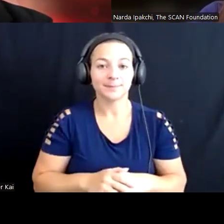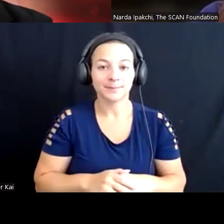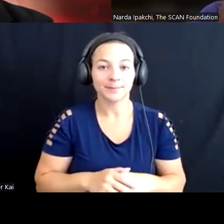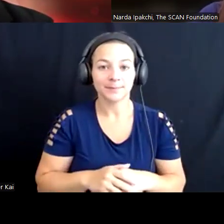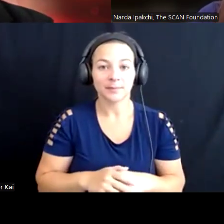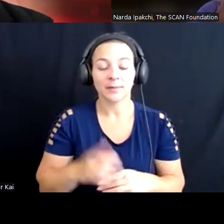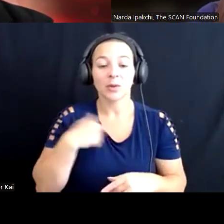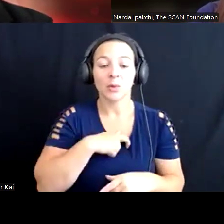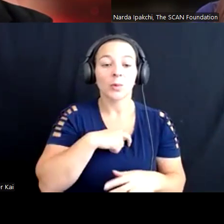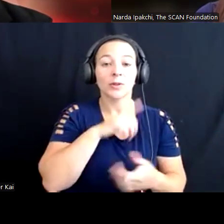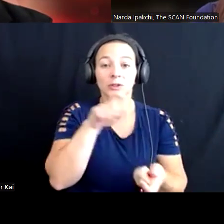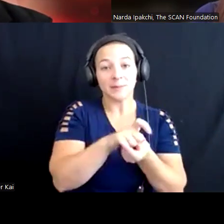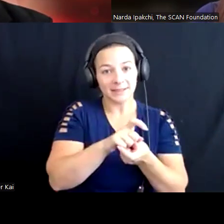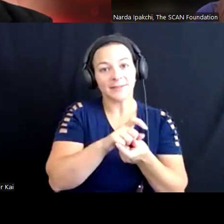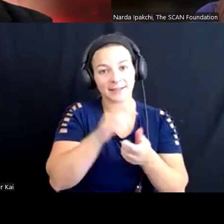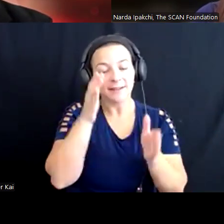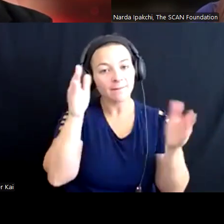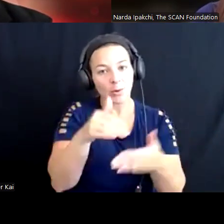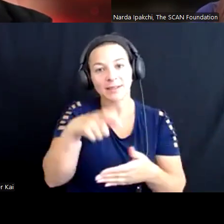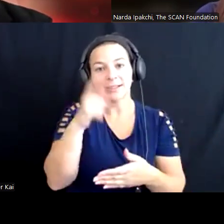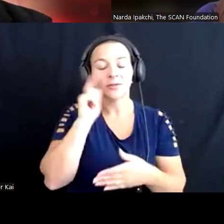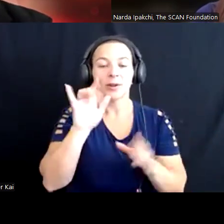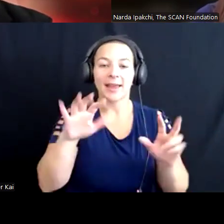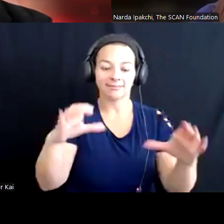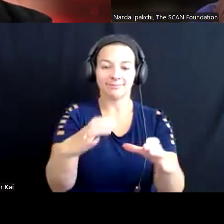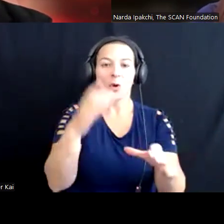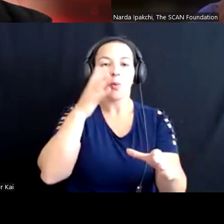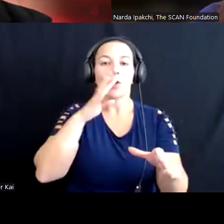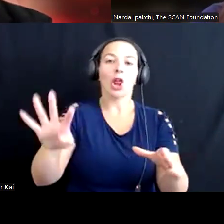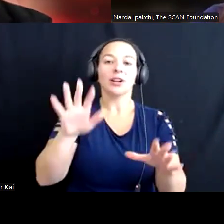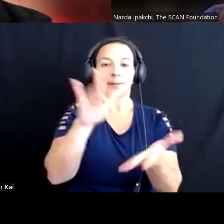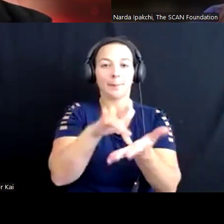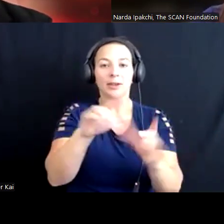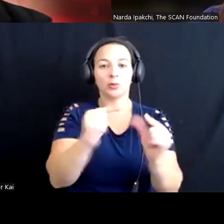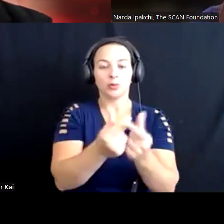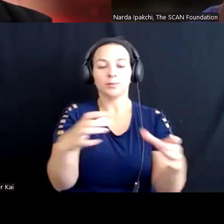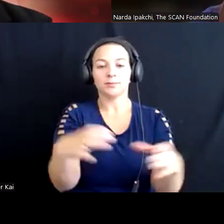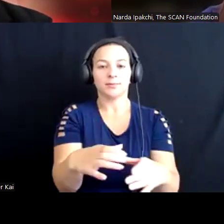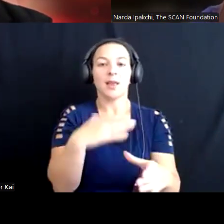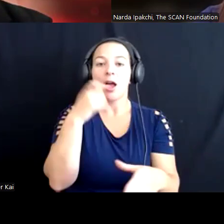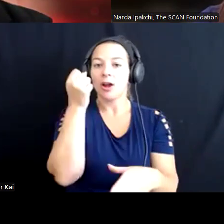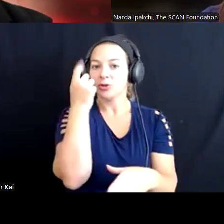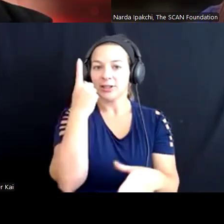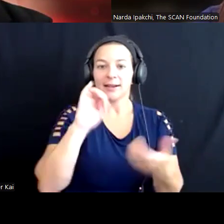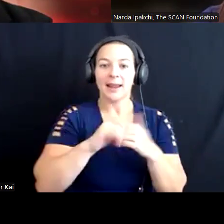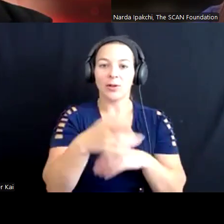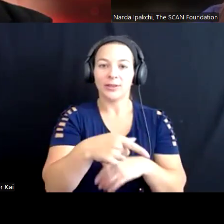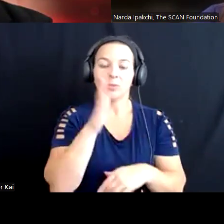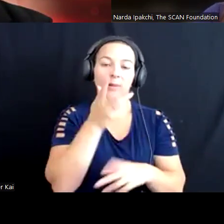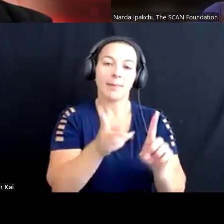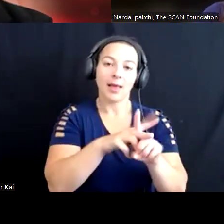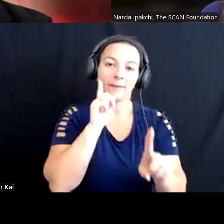on the needs of the overlooked middle, as we've talked today, the importance of understanding the implications to that